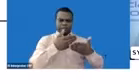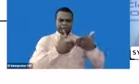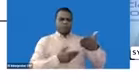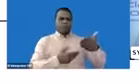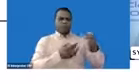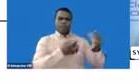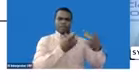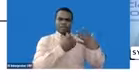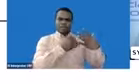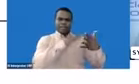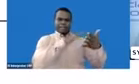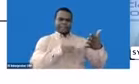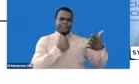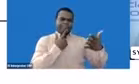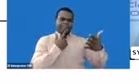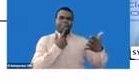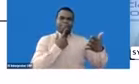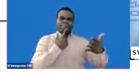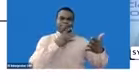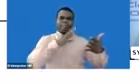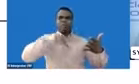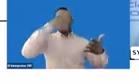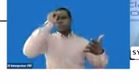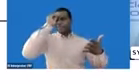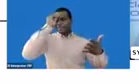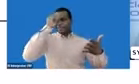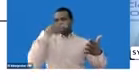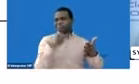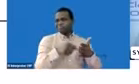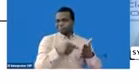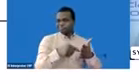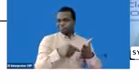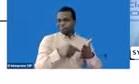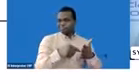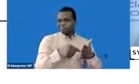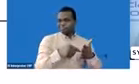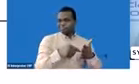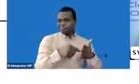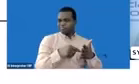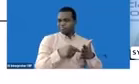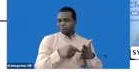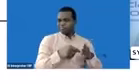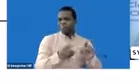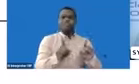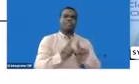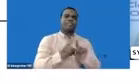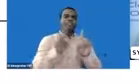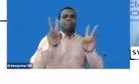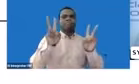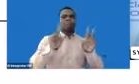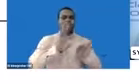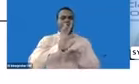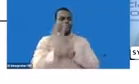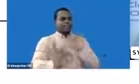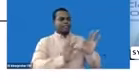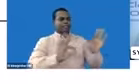And also this bottom-up process, which the feedback mechanism basically is,